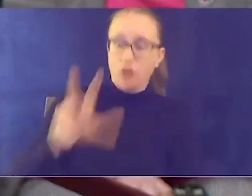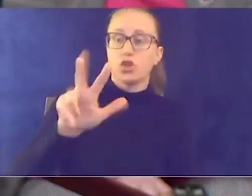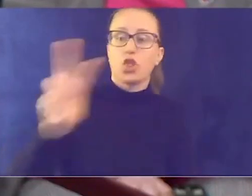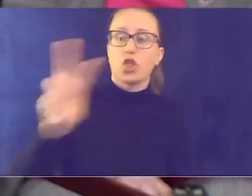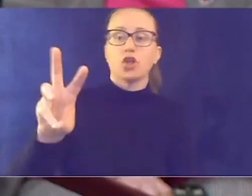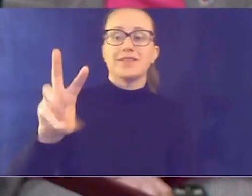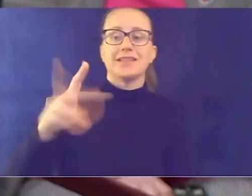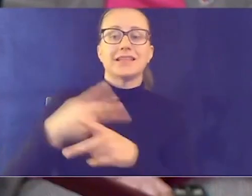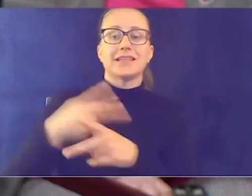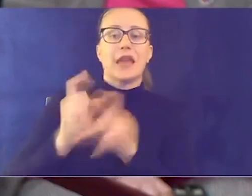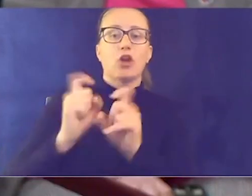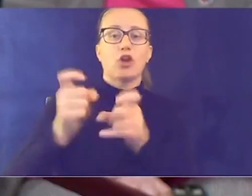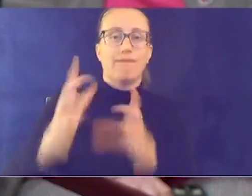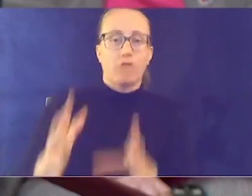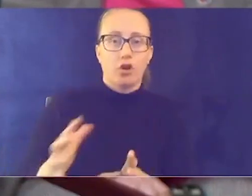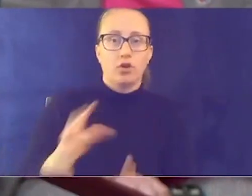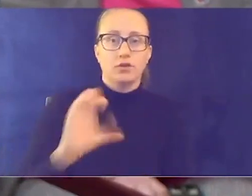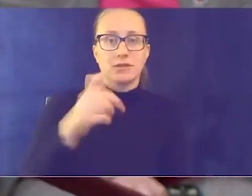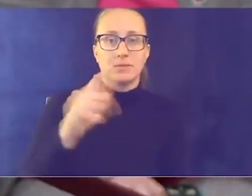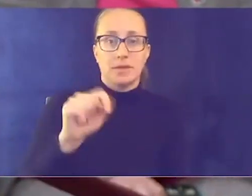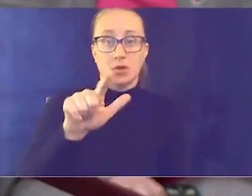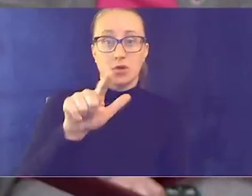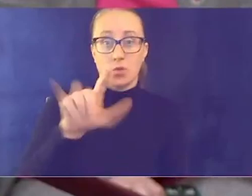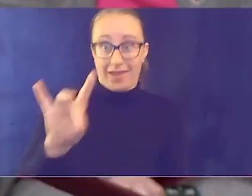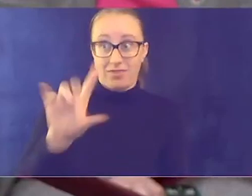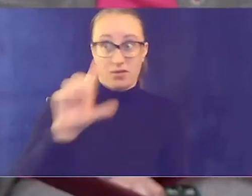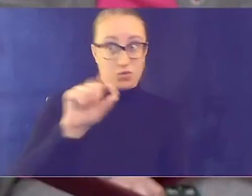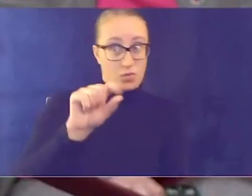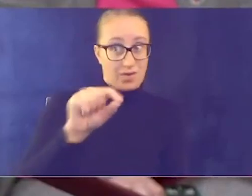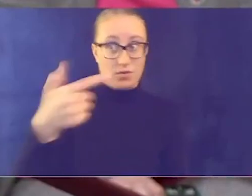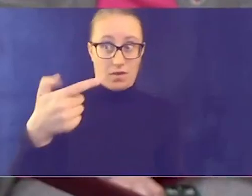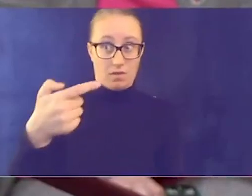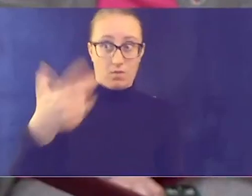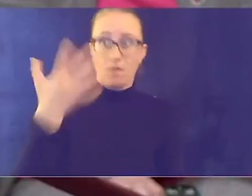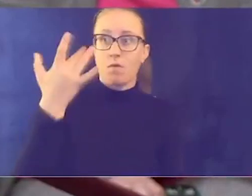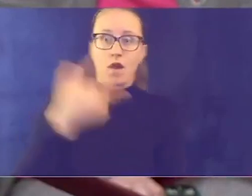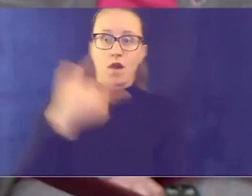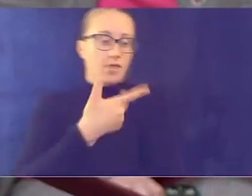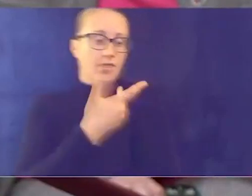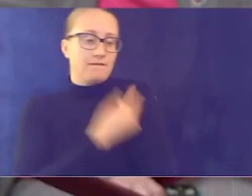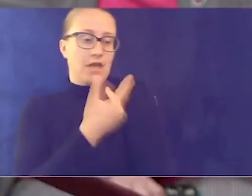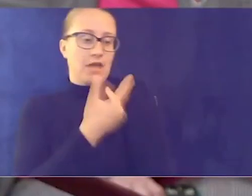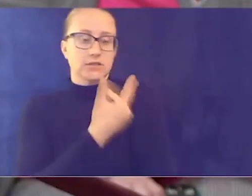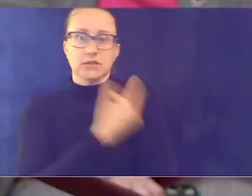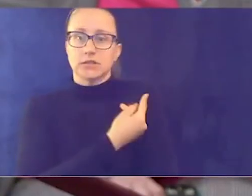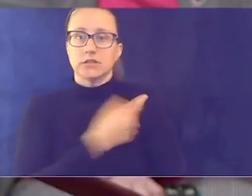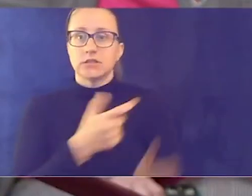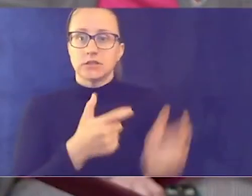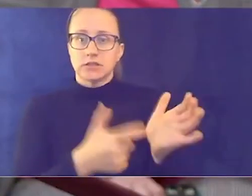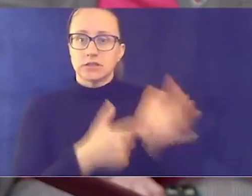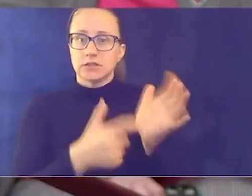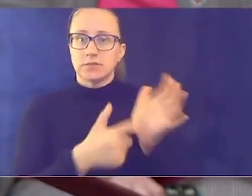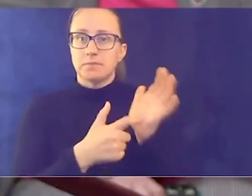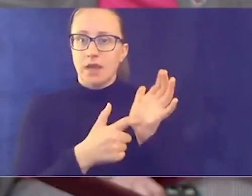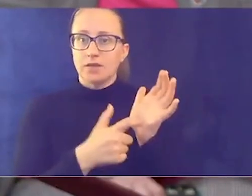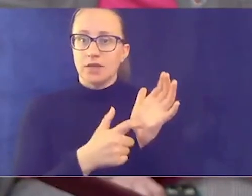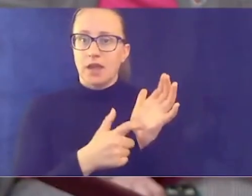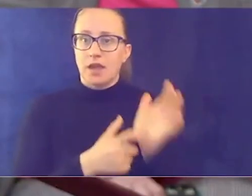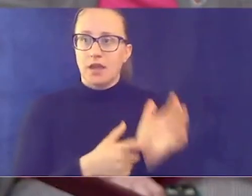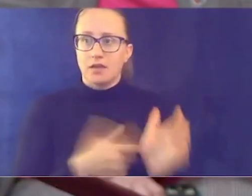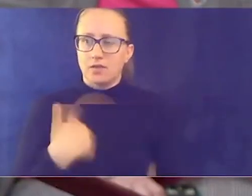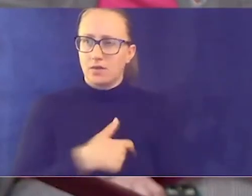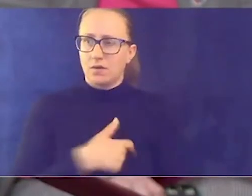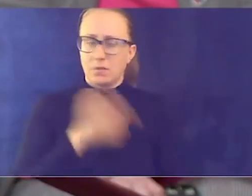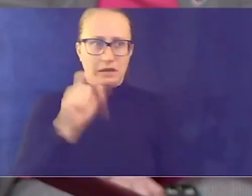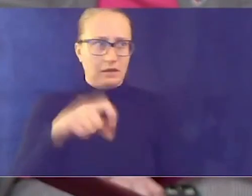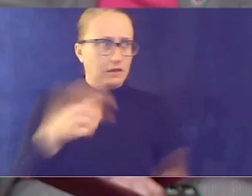September 28th, 2021, and that was due to the vaccine mandate. We had to think quick on our feet at the Long Island State Veterans Home. We came up with a